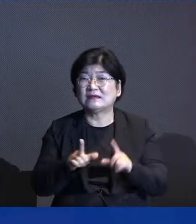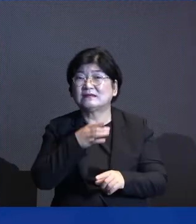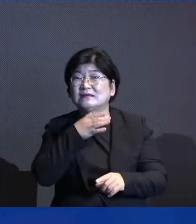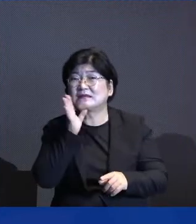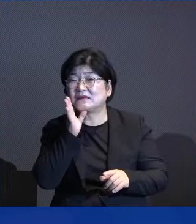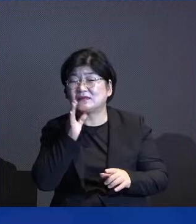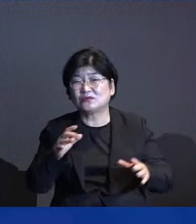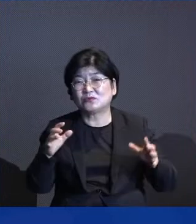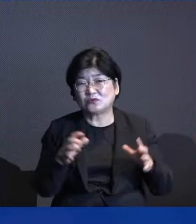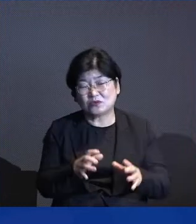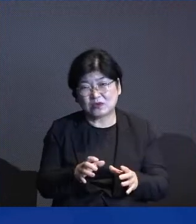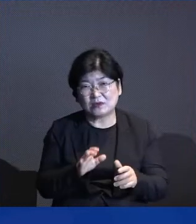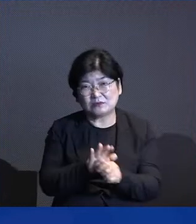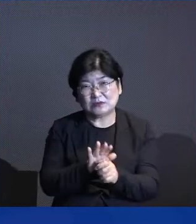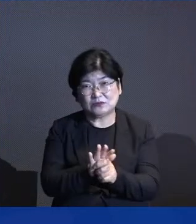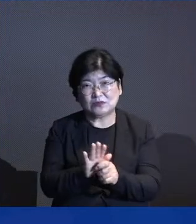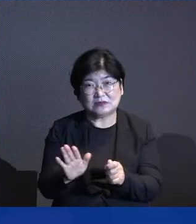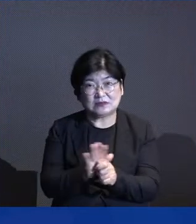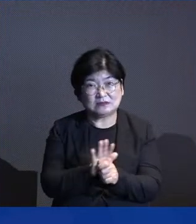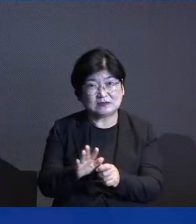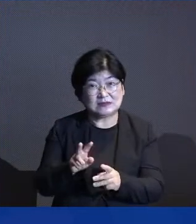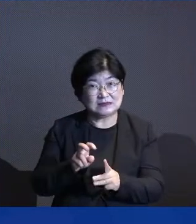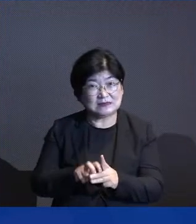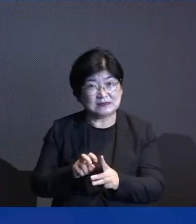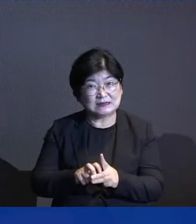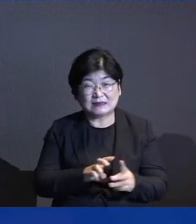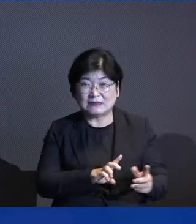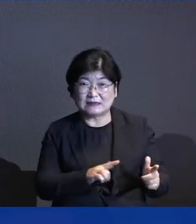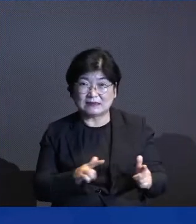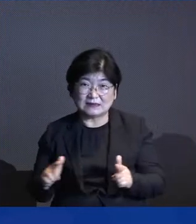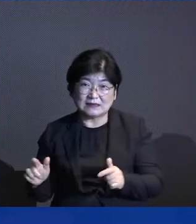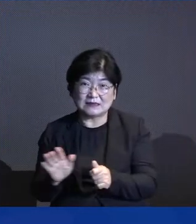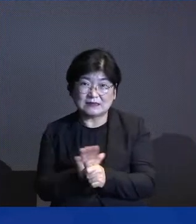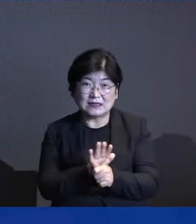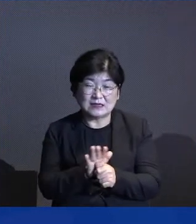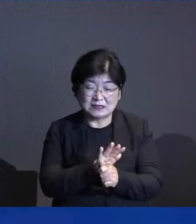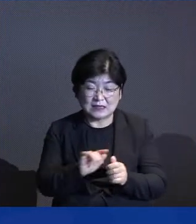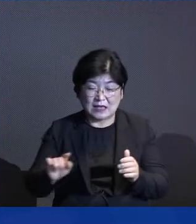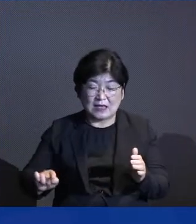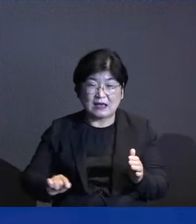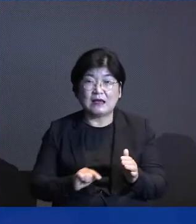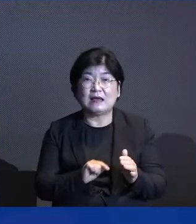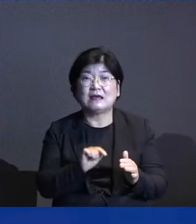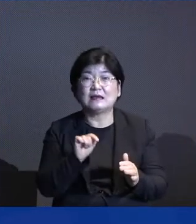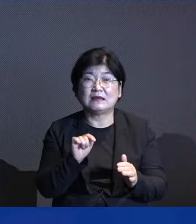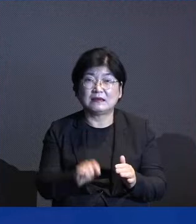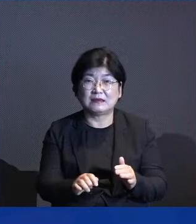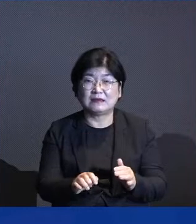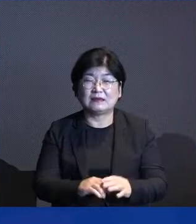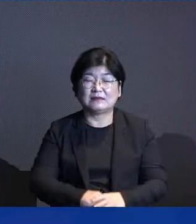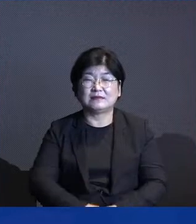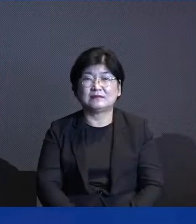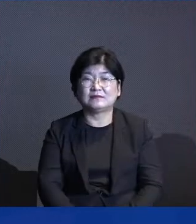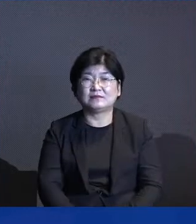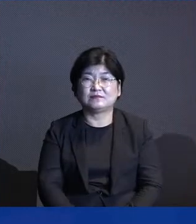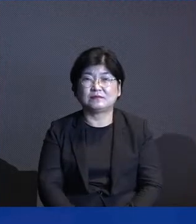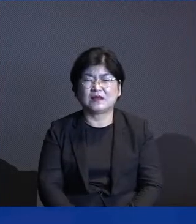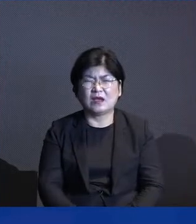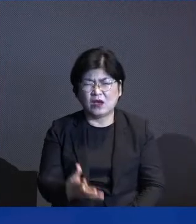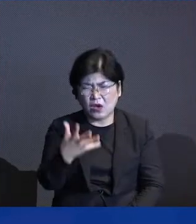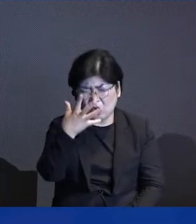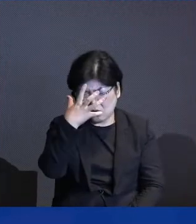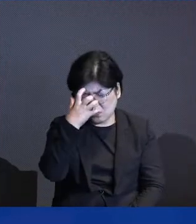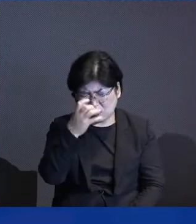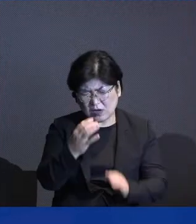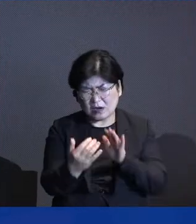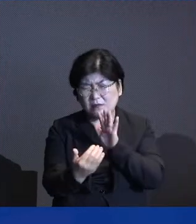alone, the center has many different programs. So the first is depression prevention